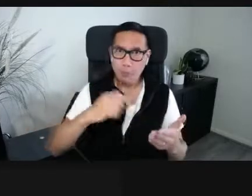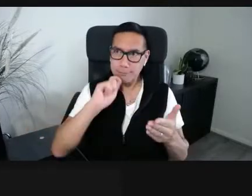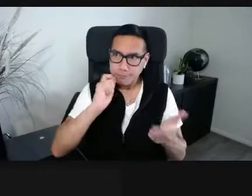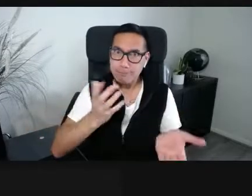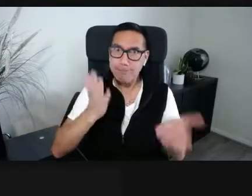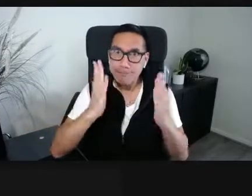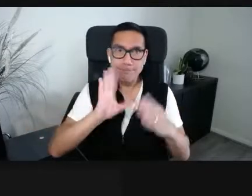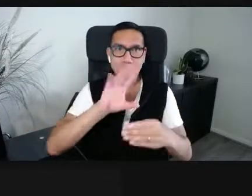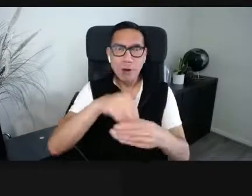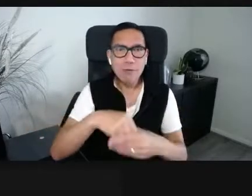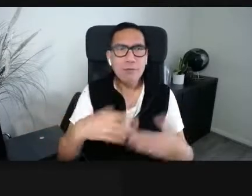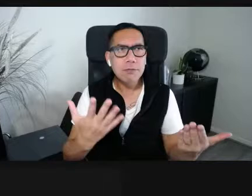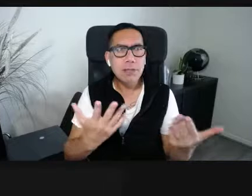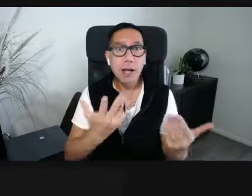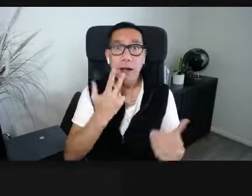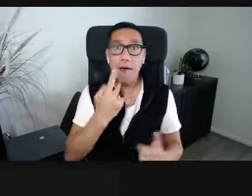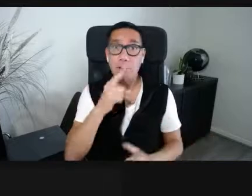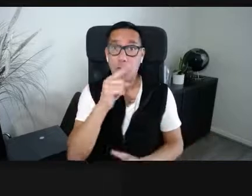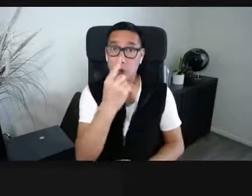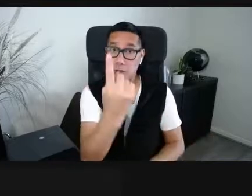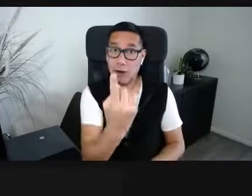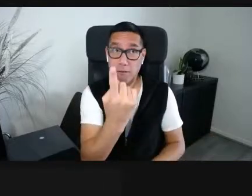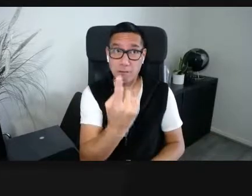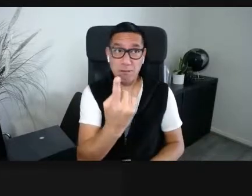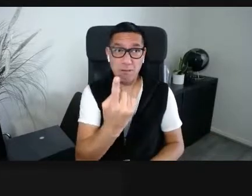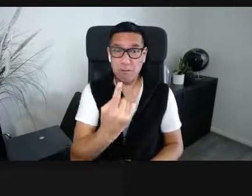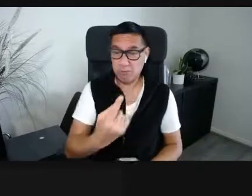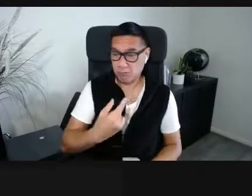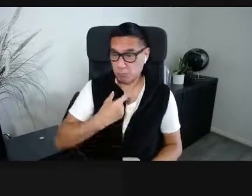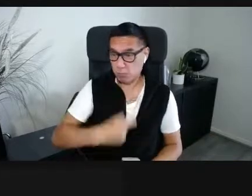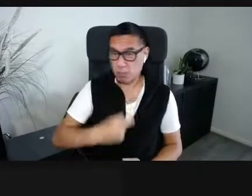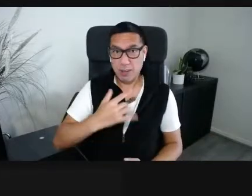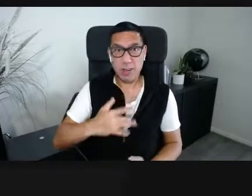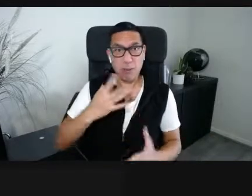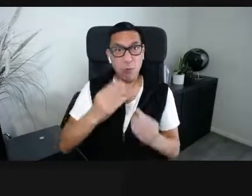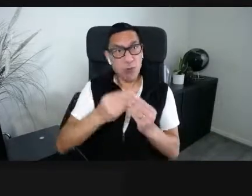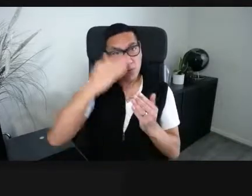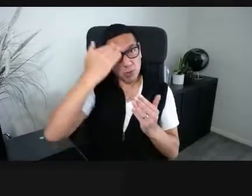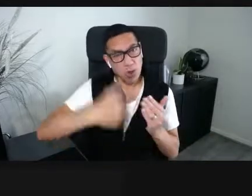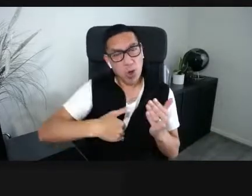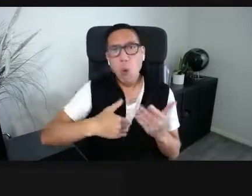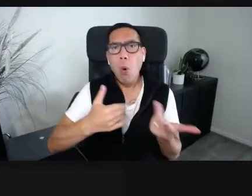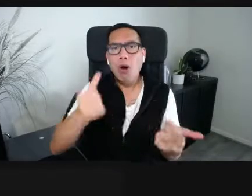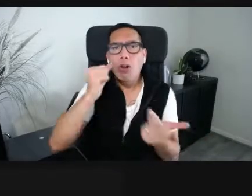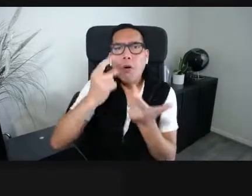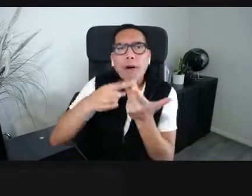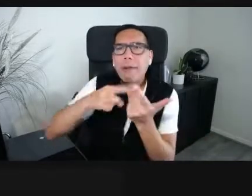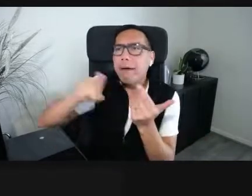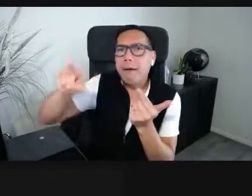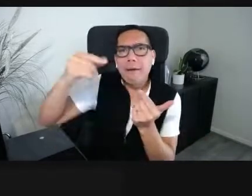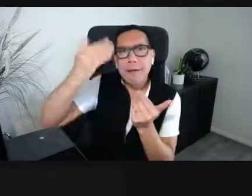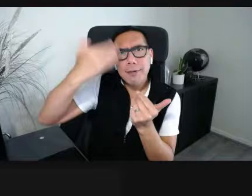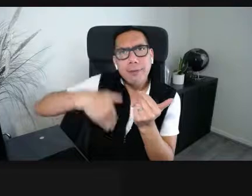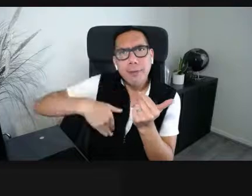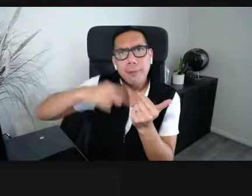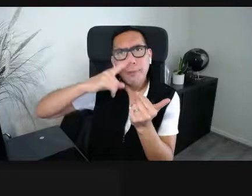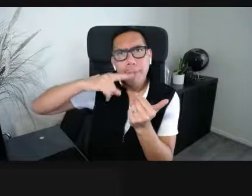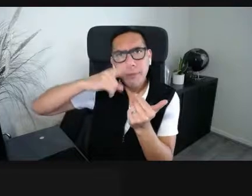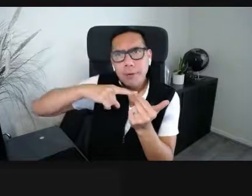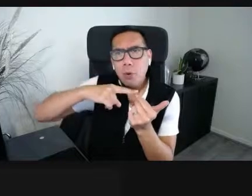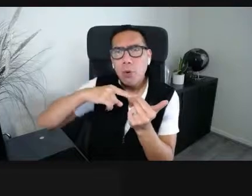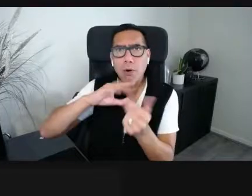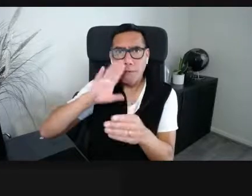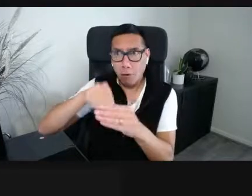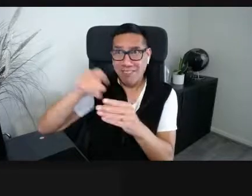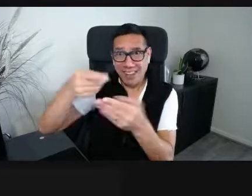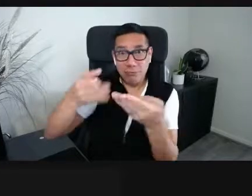someone living with stroke or whether or not you're someone who knows someone who is, if you're part of the general community, we'd love you to